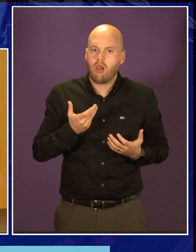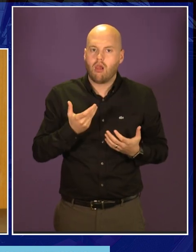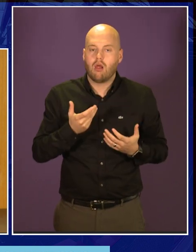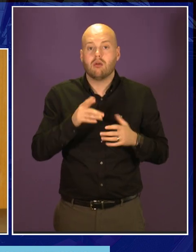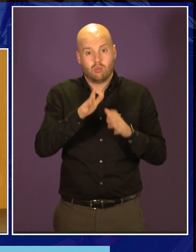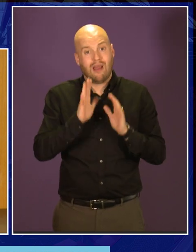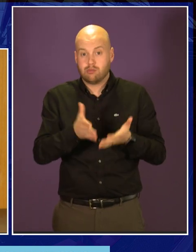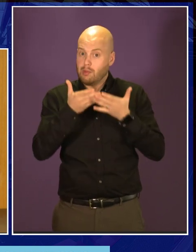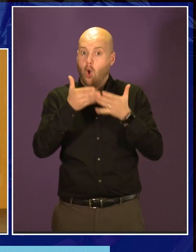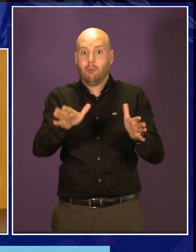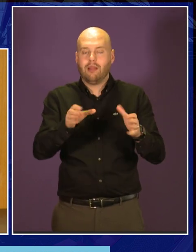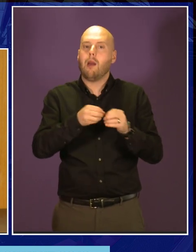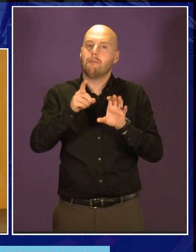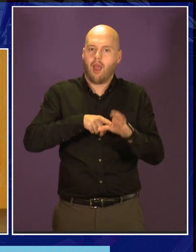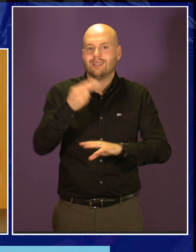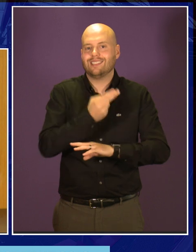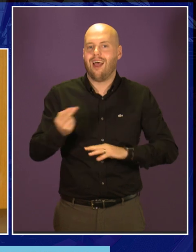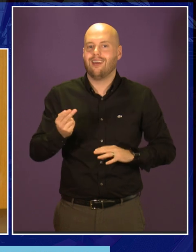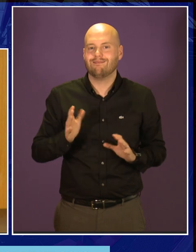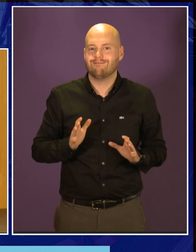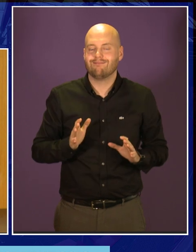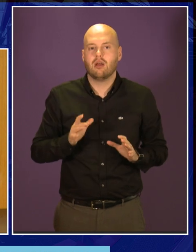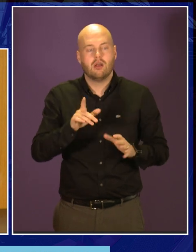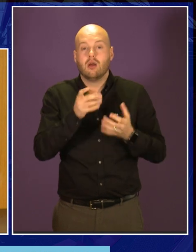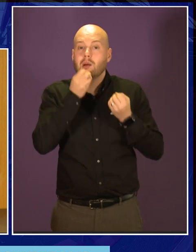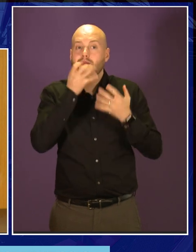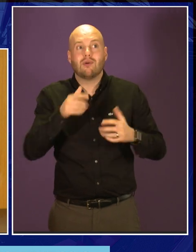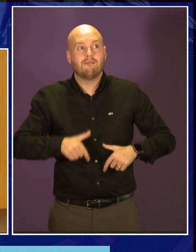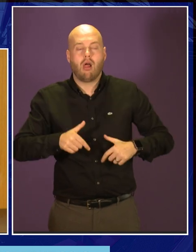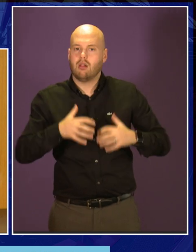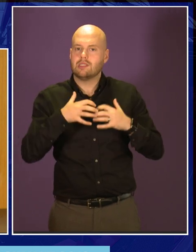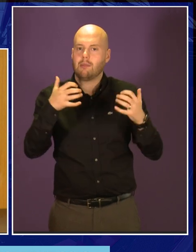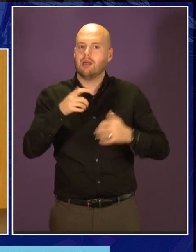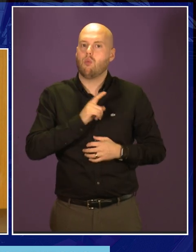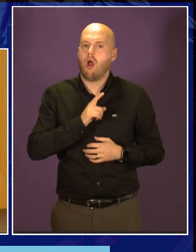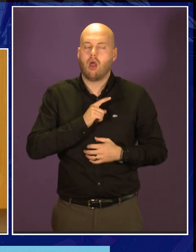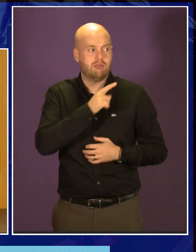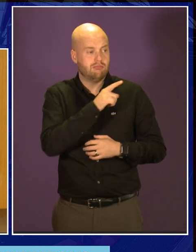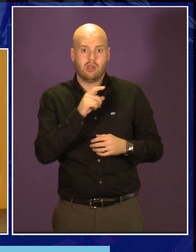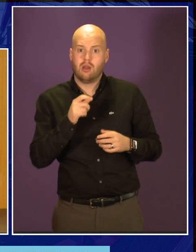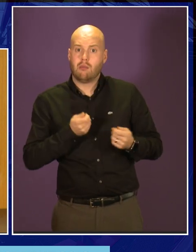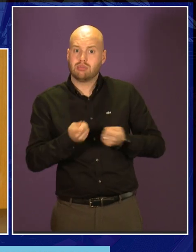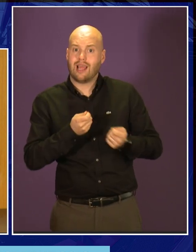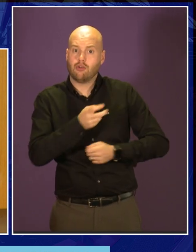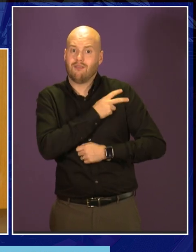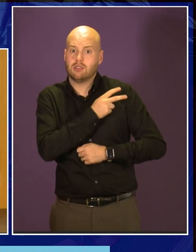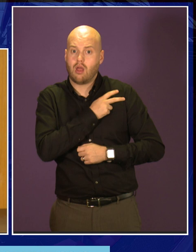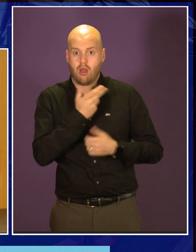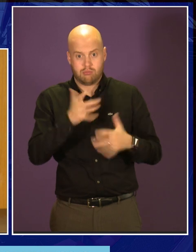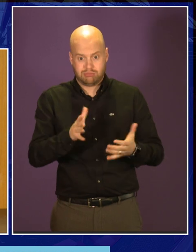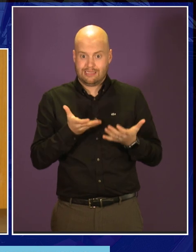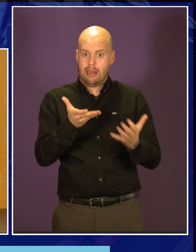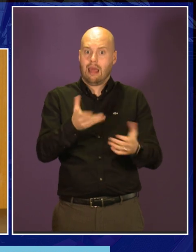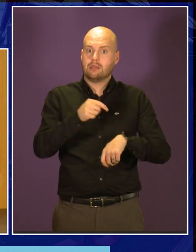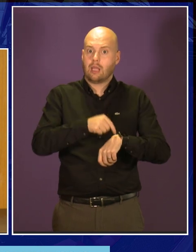by design. One of the things that's been beautiful about this summit is the way in which the presiding officer, for example, has been really generous with allowing people to take the time